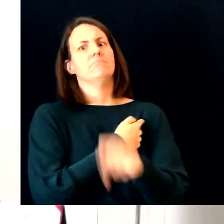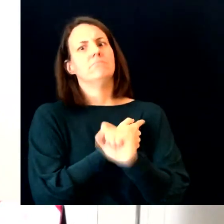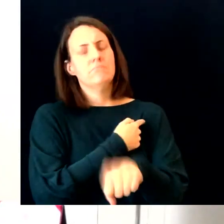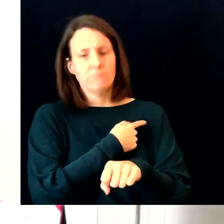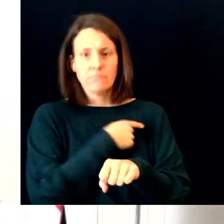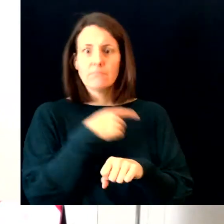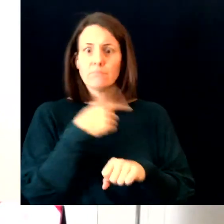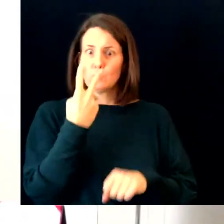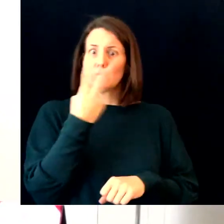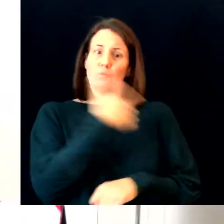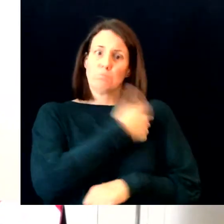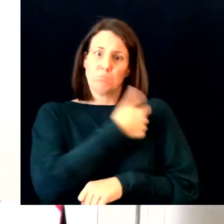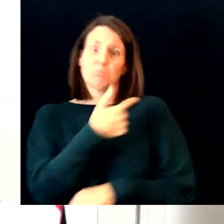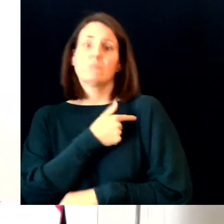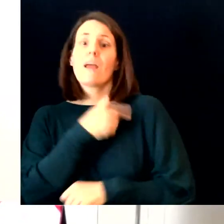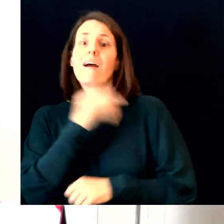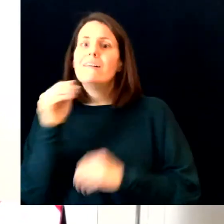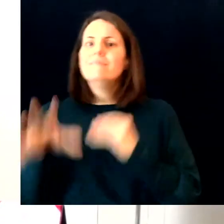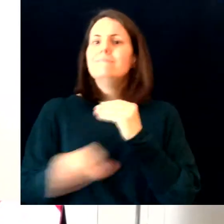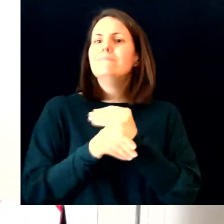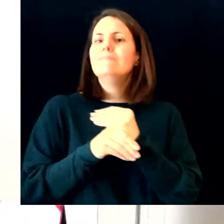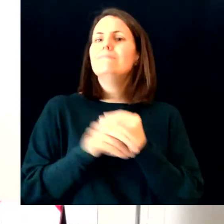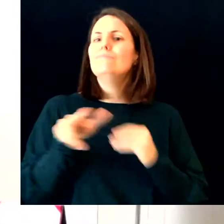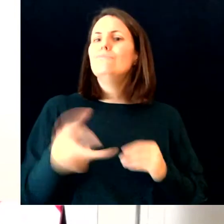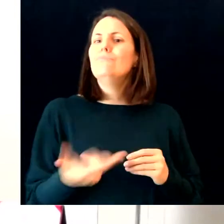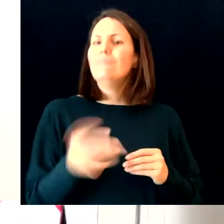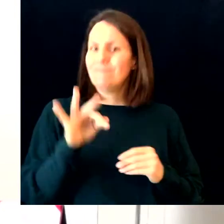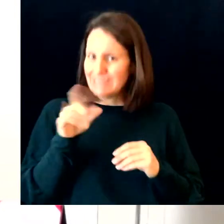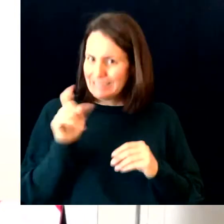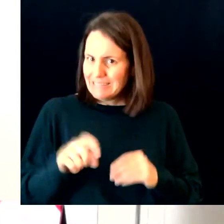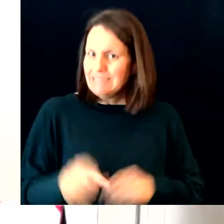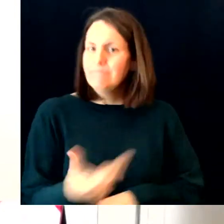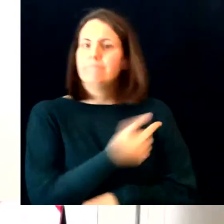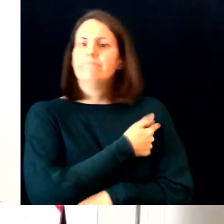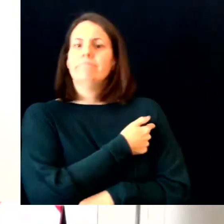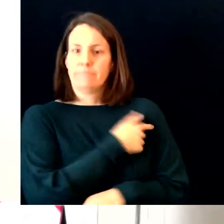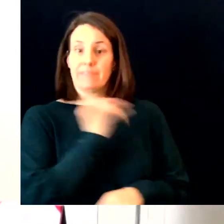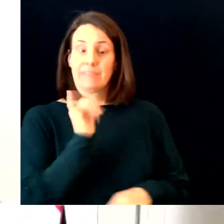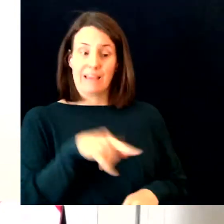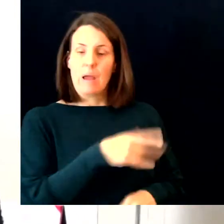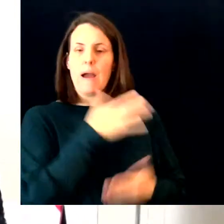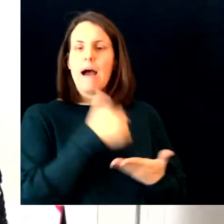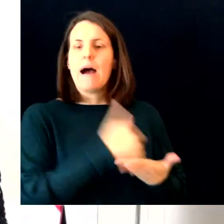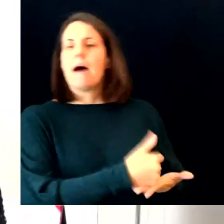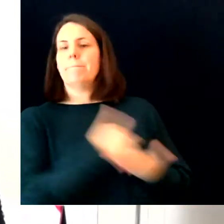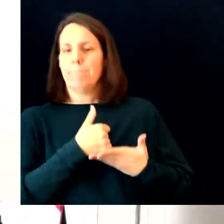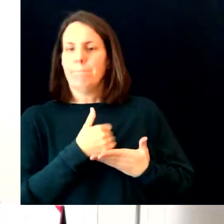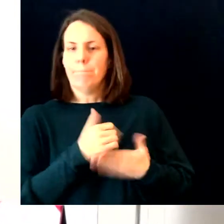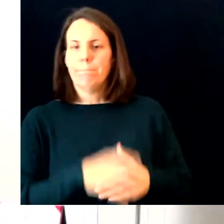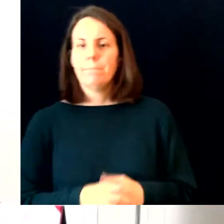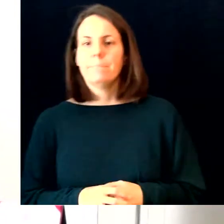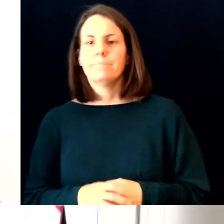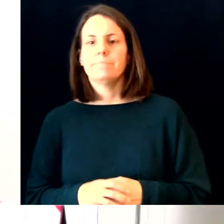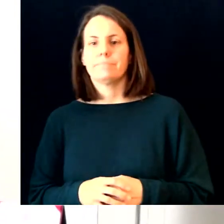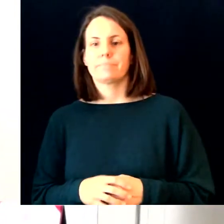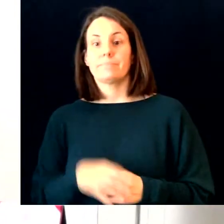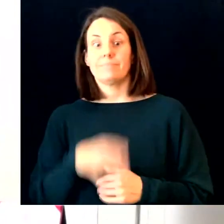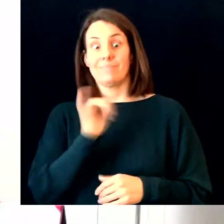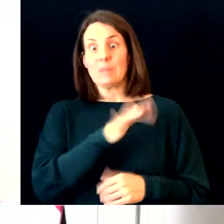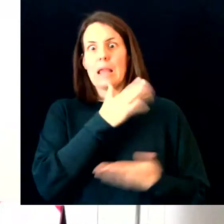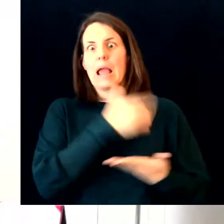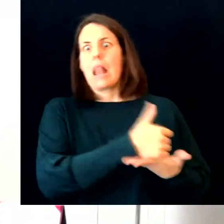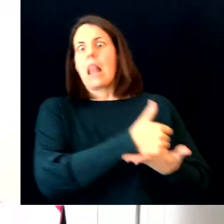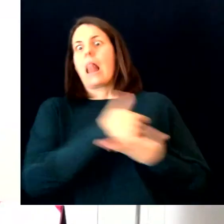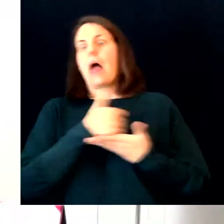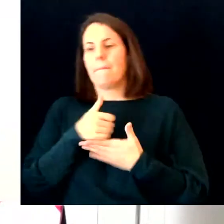of COVID-19, but also from some of the long-term symptoms as well. It not only protects them, but also protects